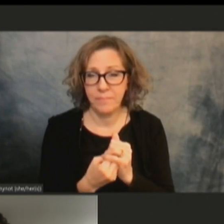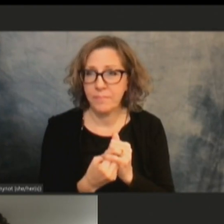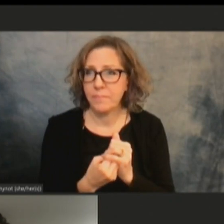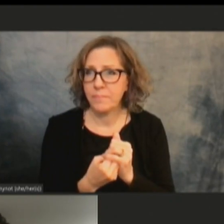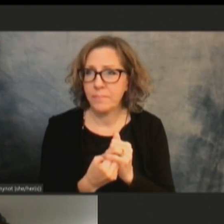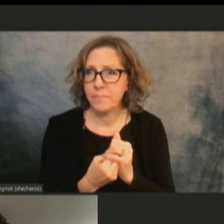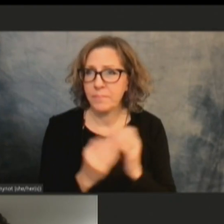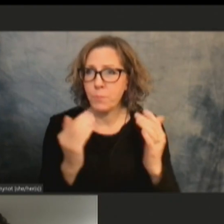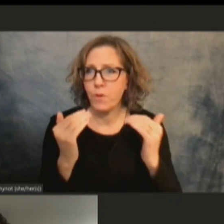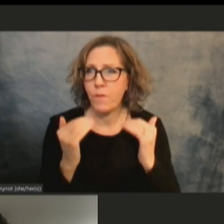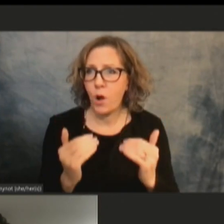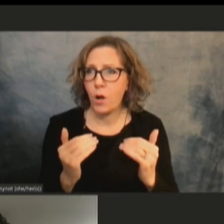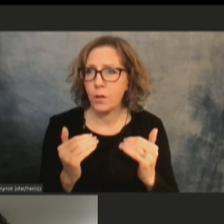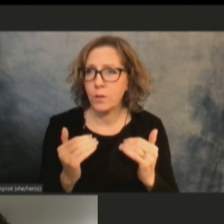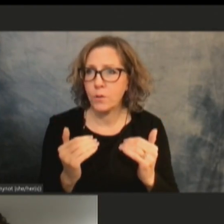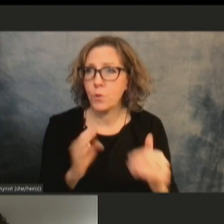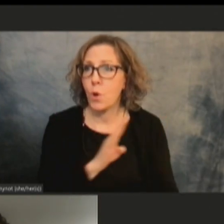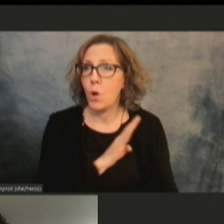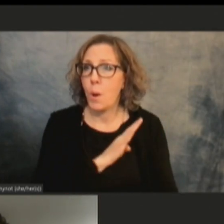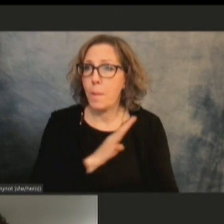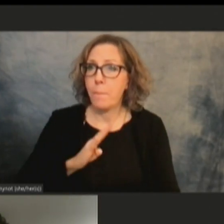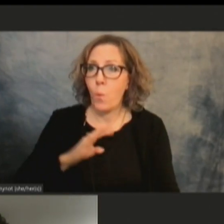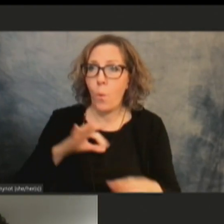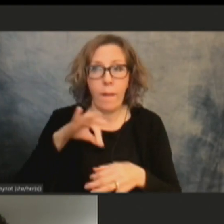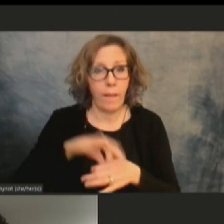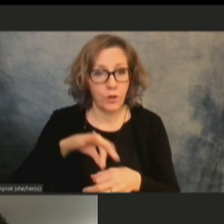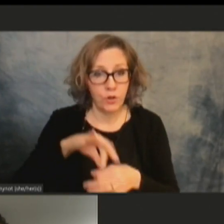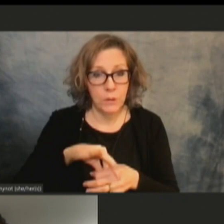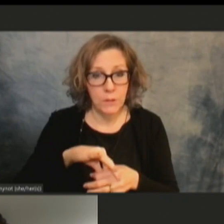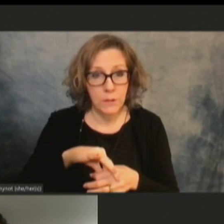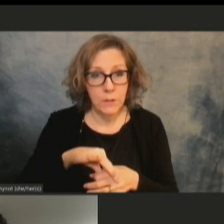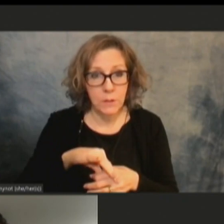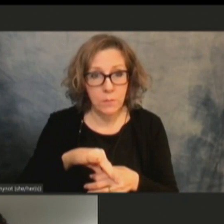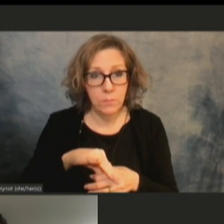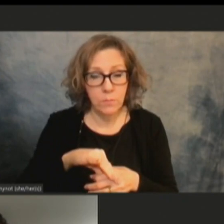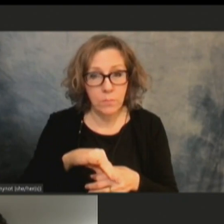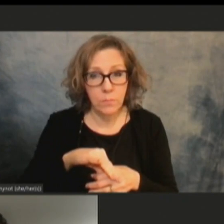let's move on to board elections.